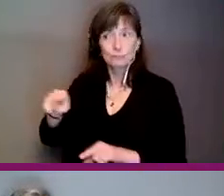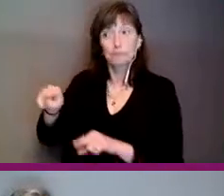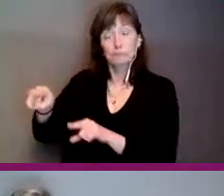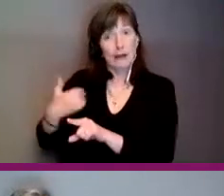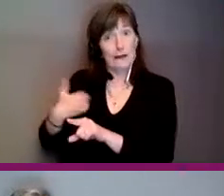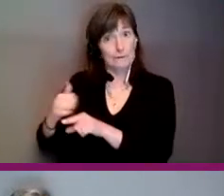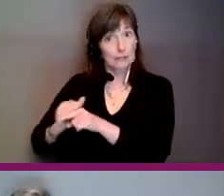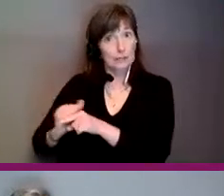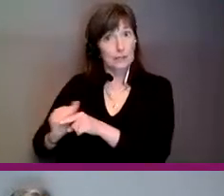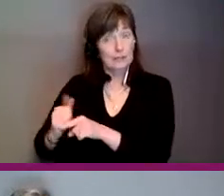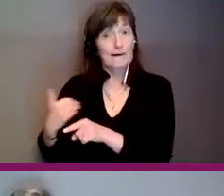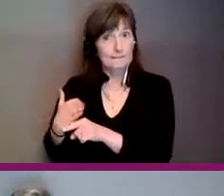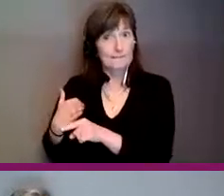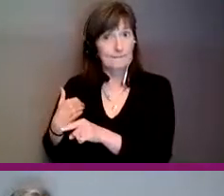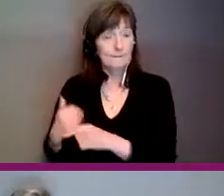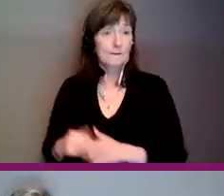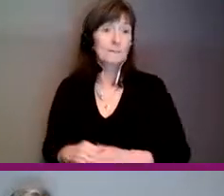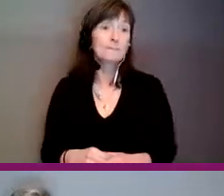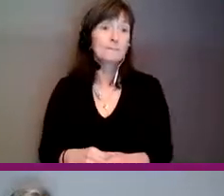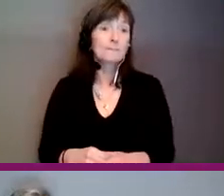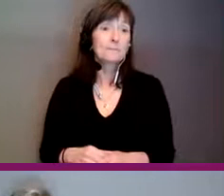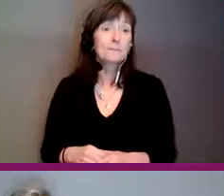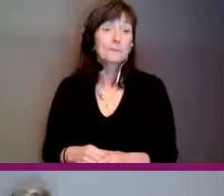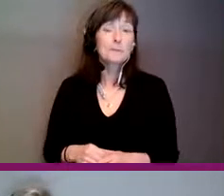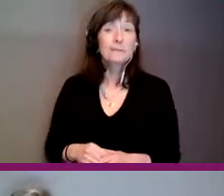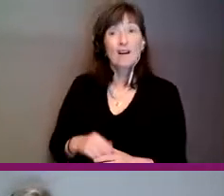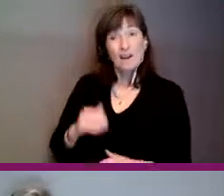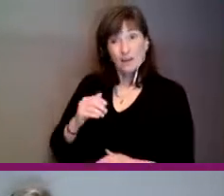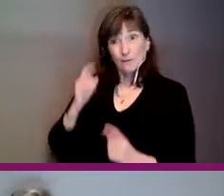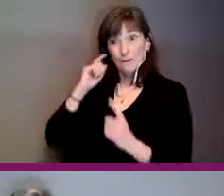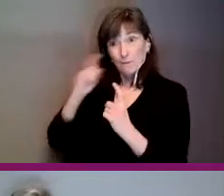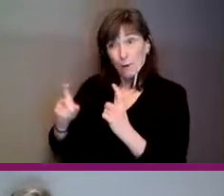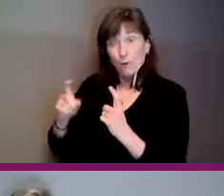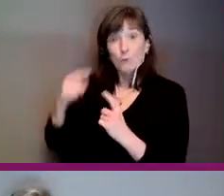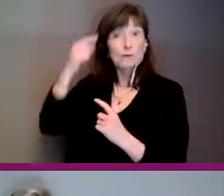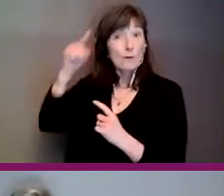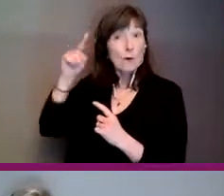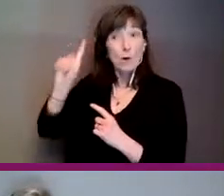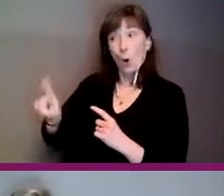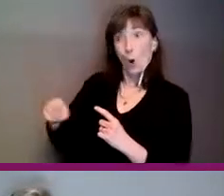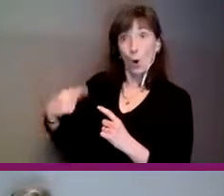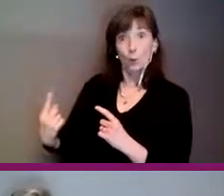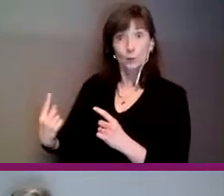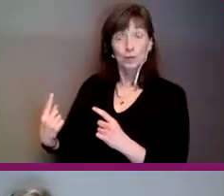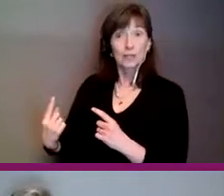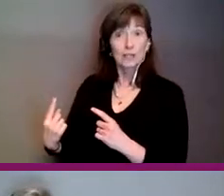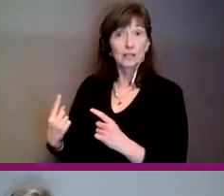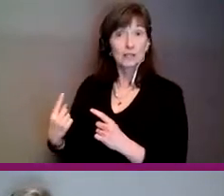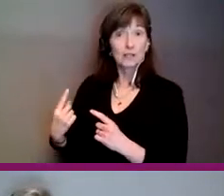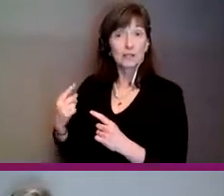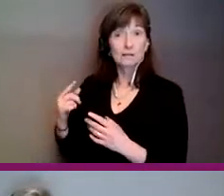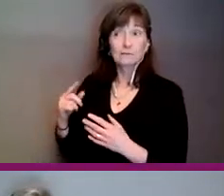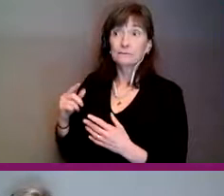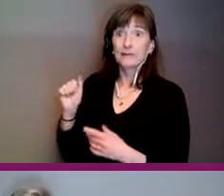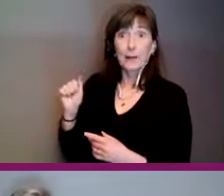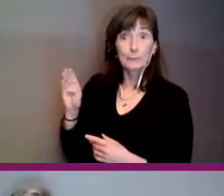come in to this line have to do with I'm experiencing an